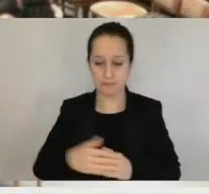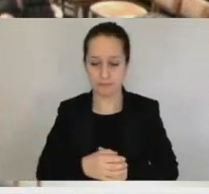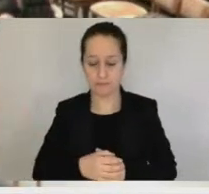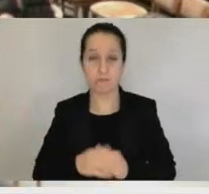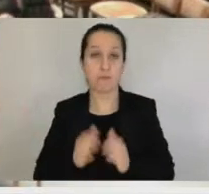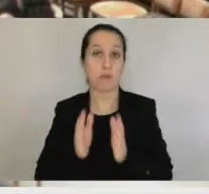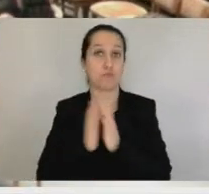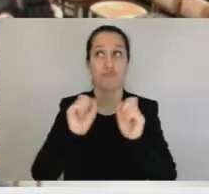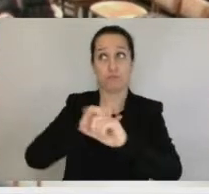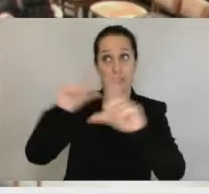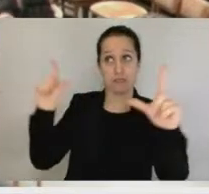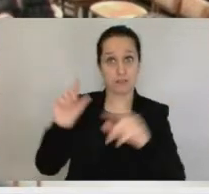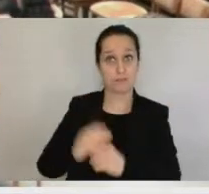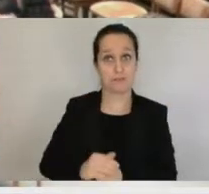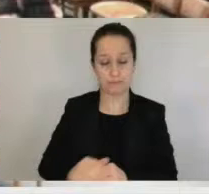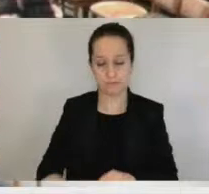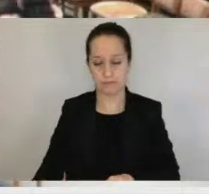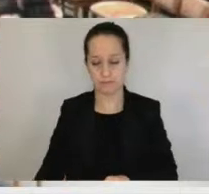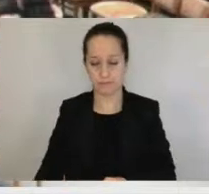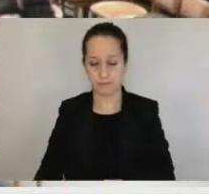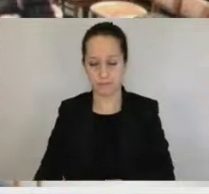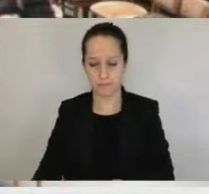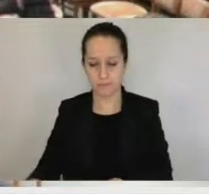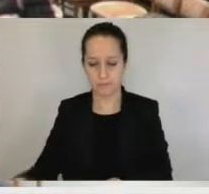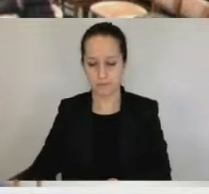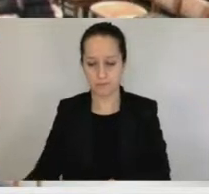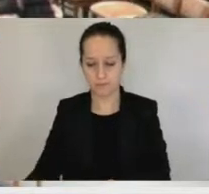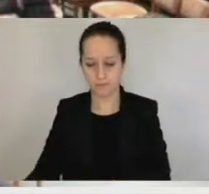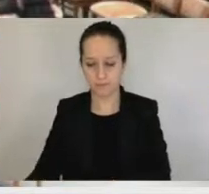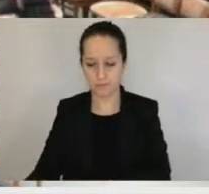members. Please, the presentation.